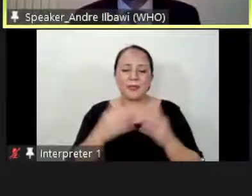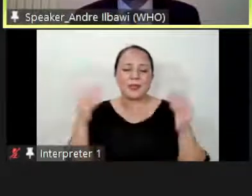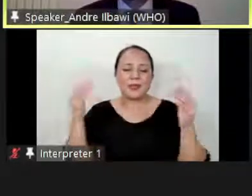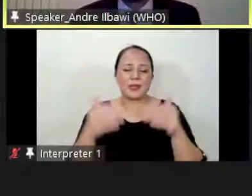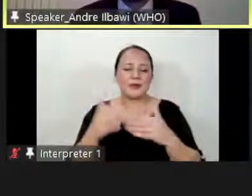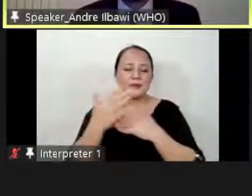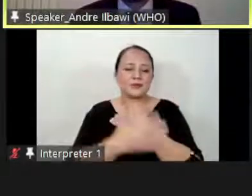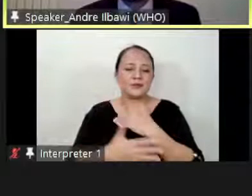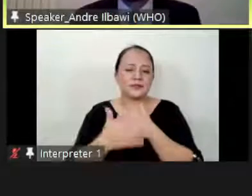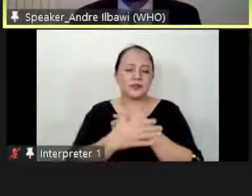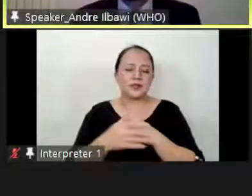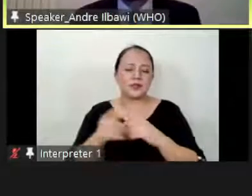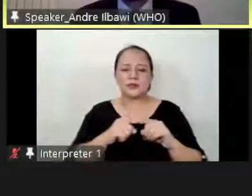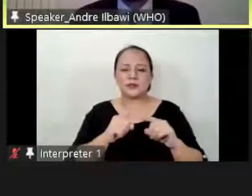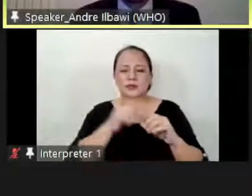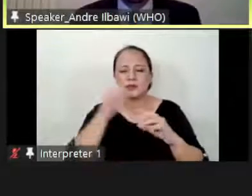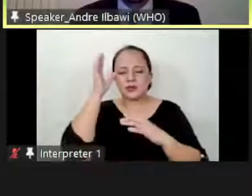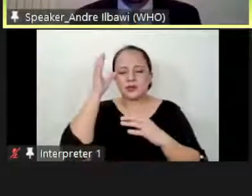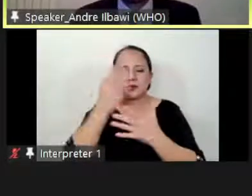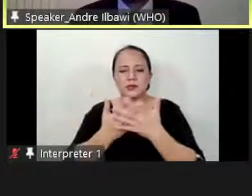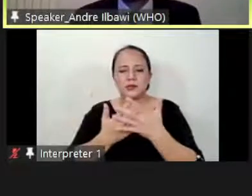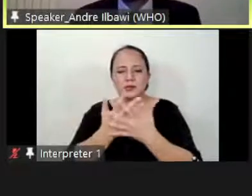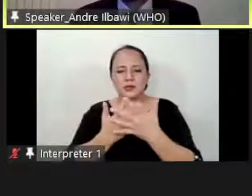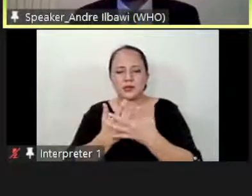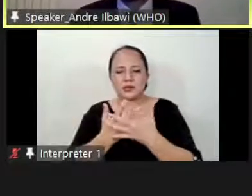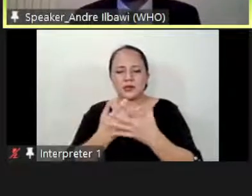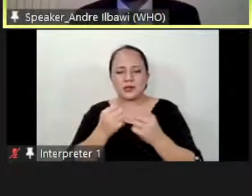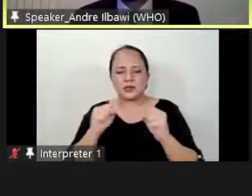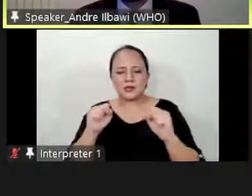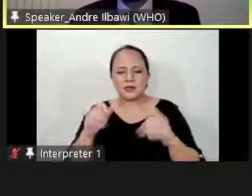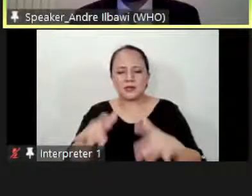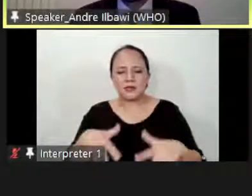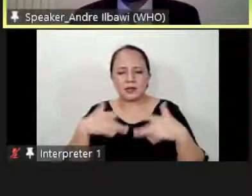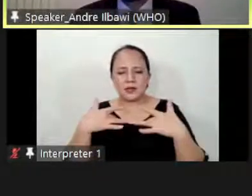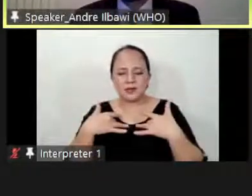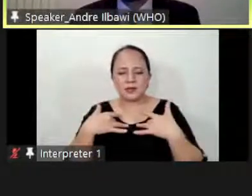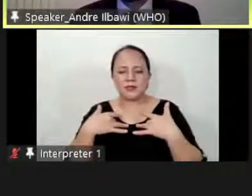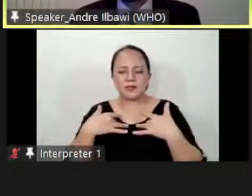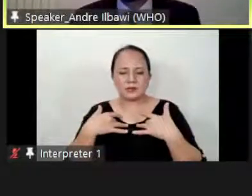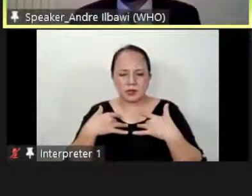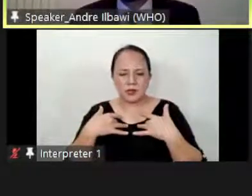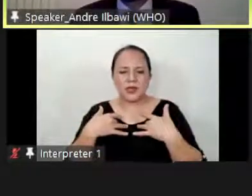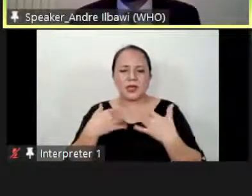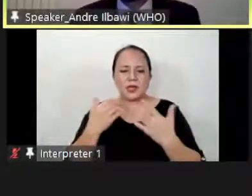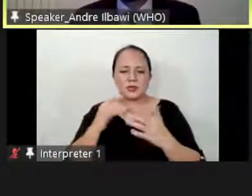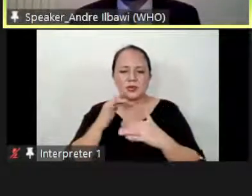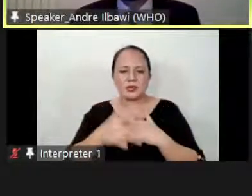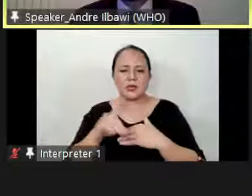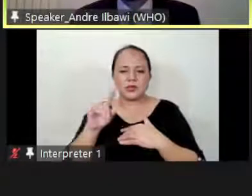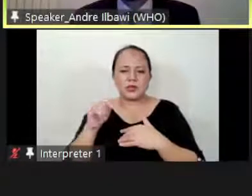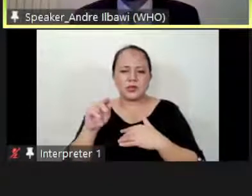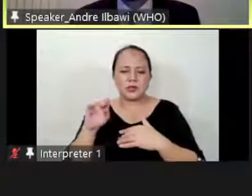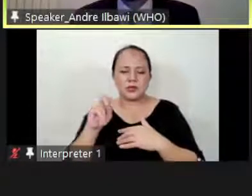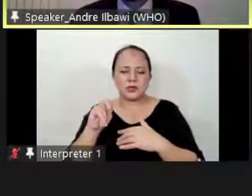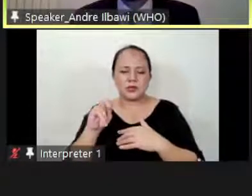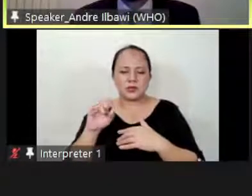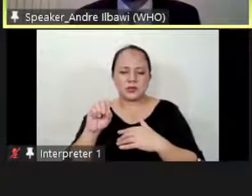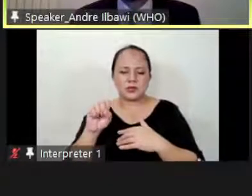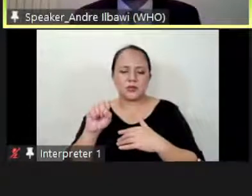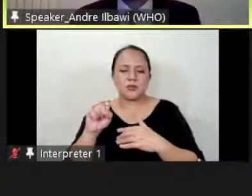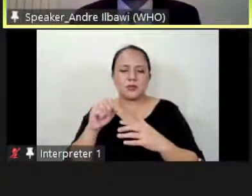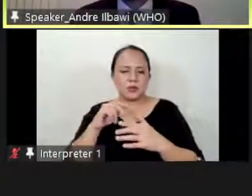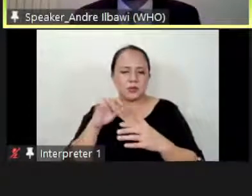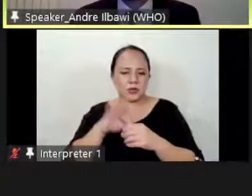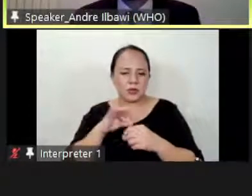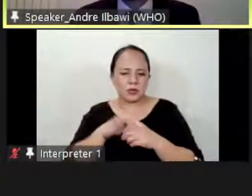this country is cervical cancer screening because it can save lives and prevent the disease, and then early diagnosis programs for other cancers.